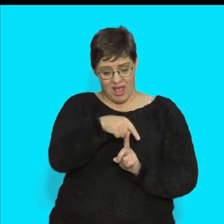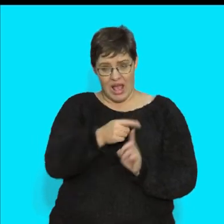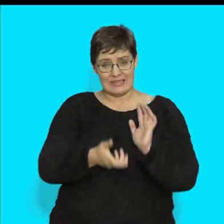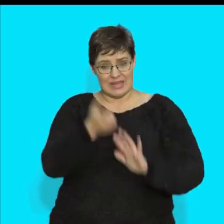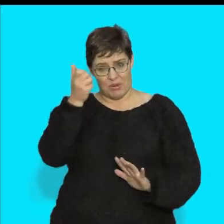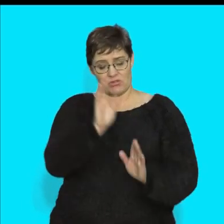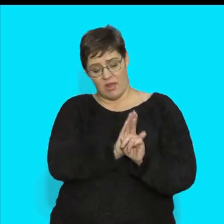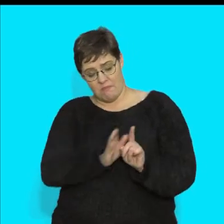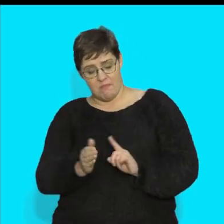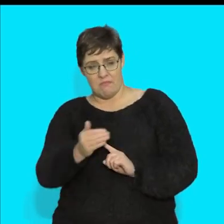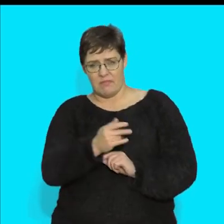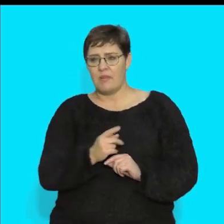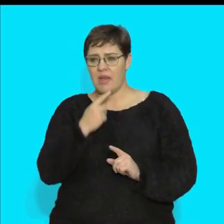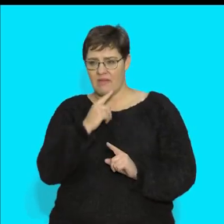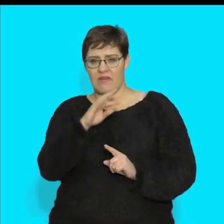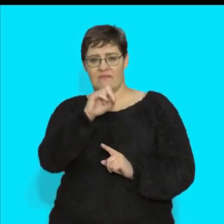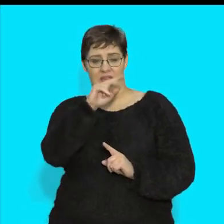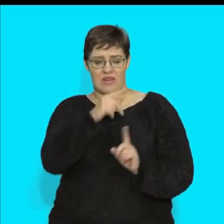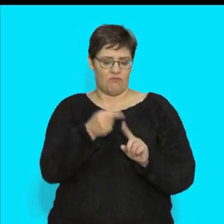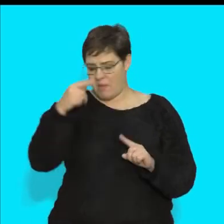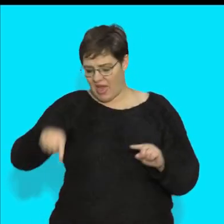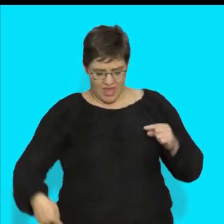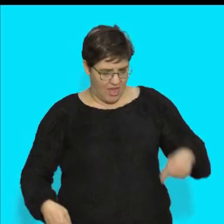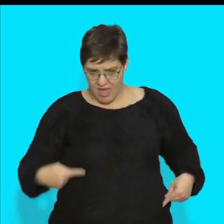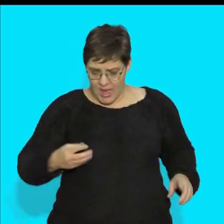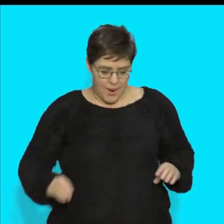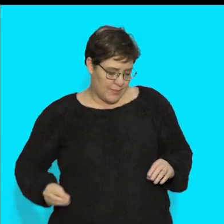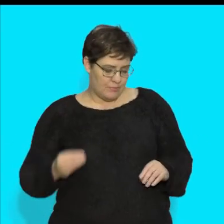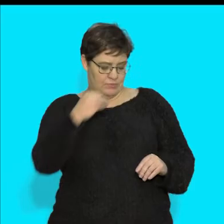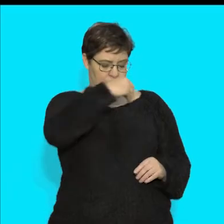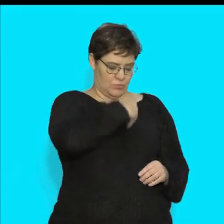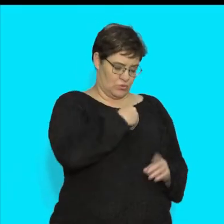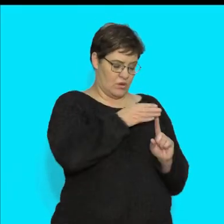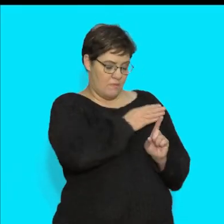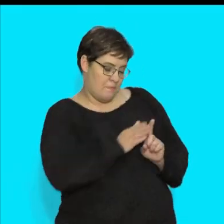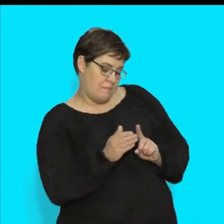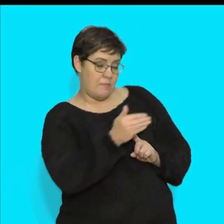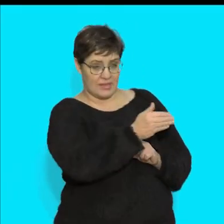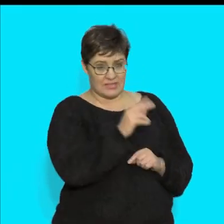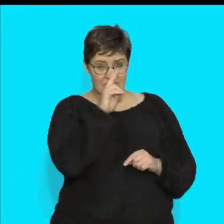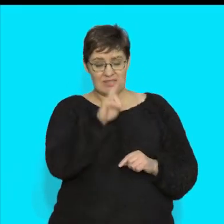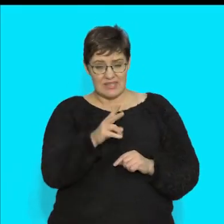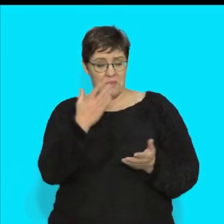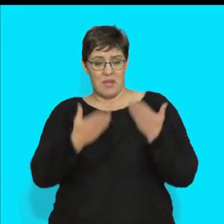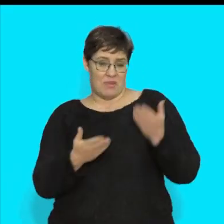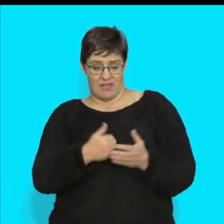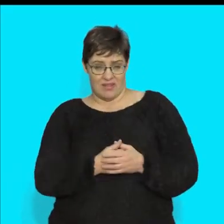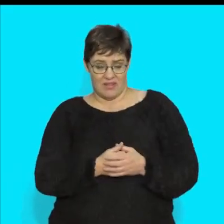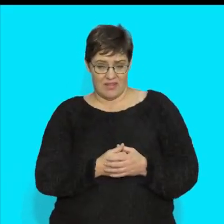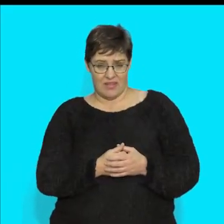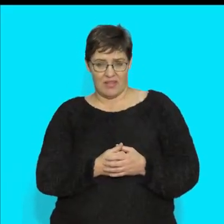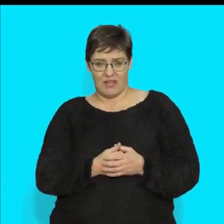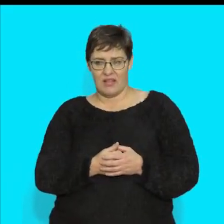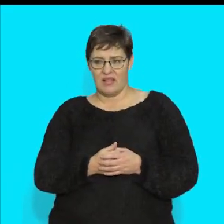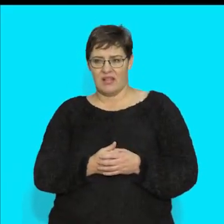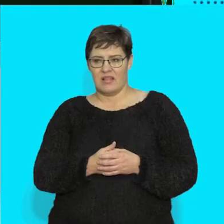is damaged. They take a little vein from somewhere else in your body and they bypass. So I don't know if you've seen maybe in